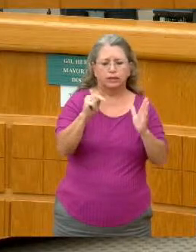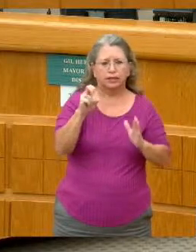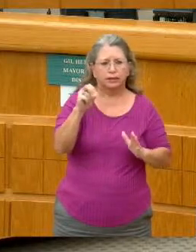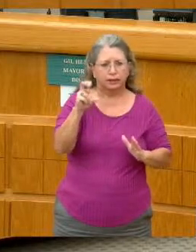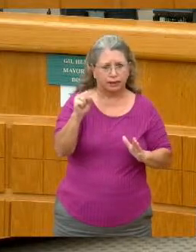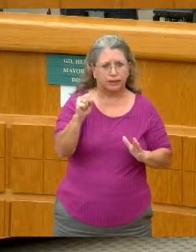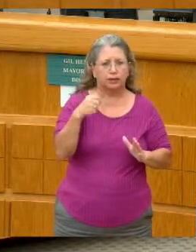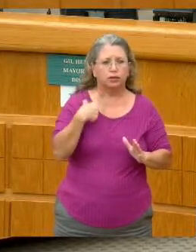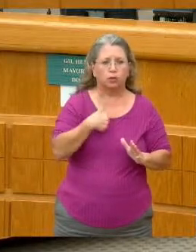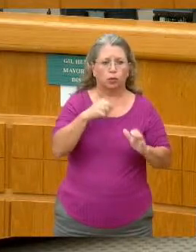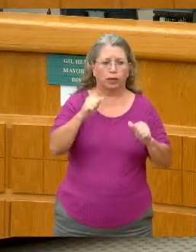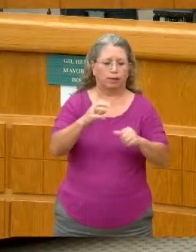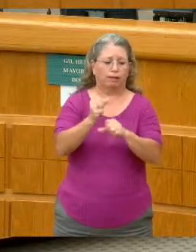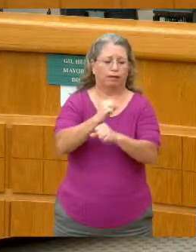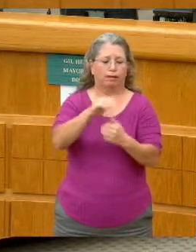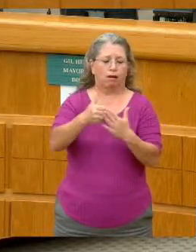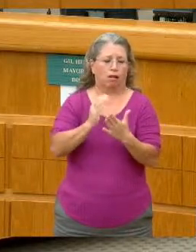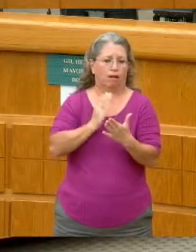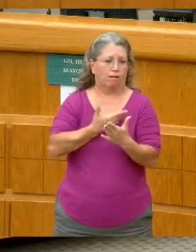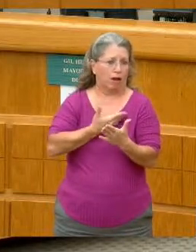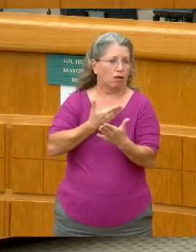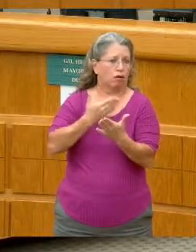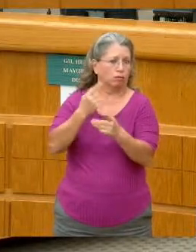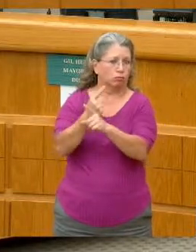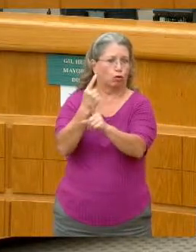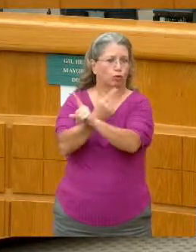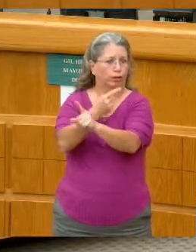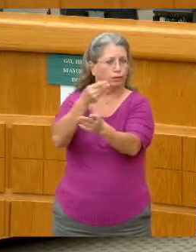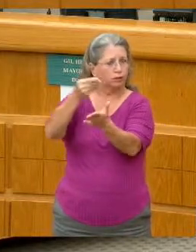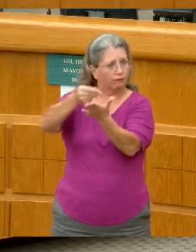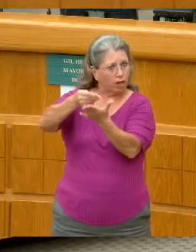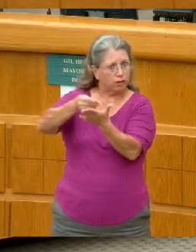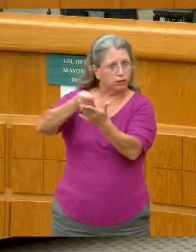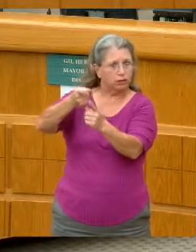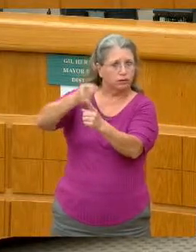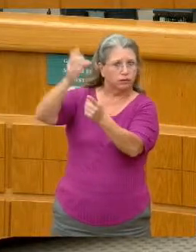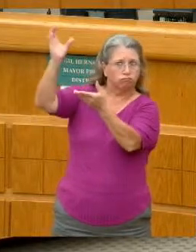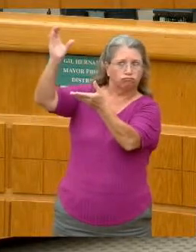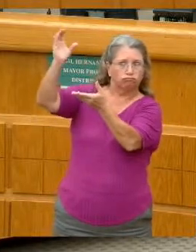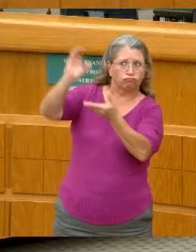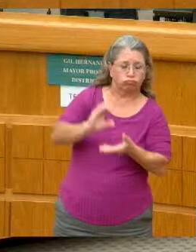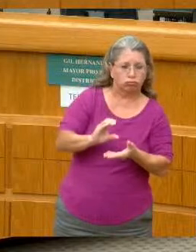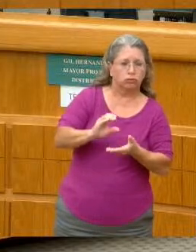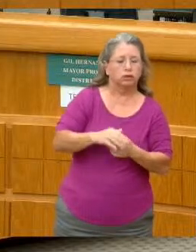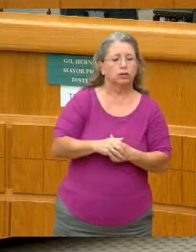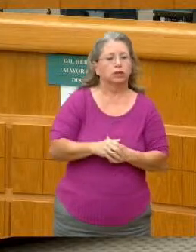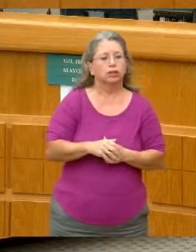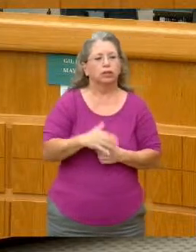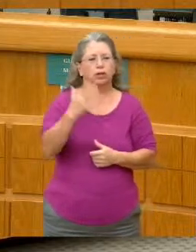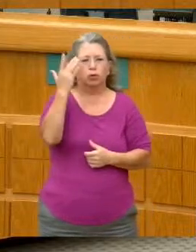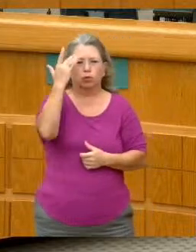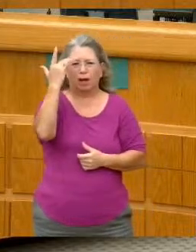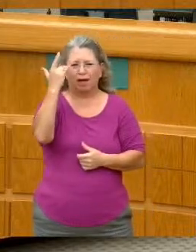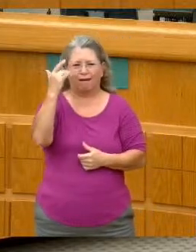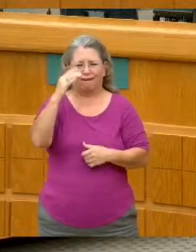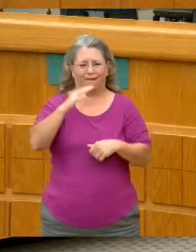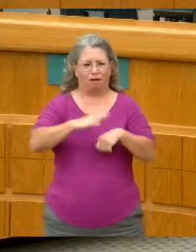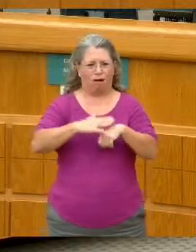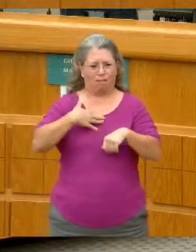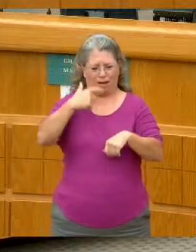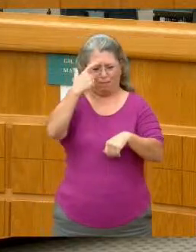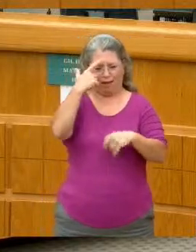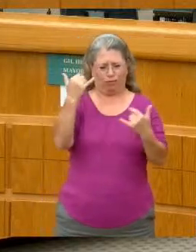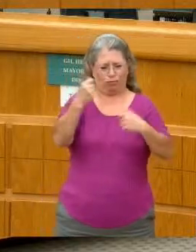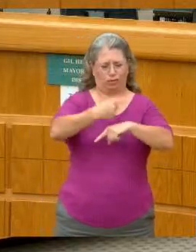plan that allocation. And the reason that's on my mind is this morning at 8 o'clock we had what we call the Big City Mayors conference call, and